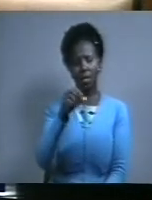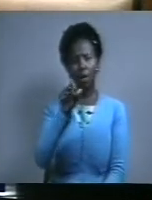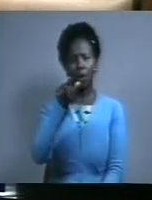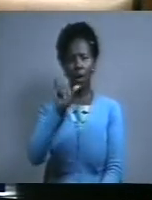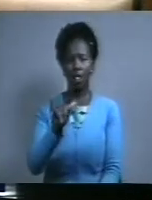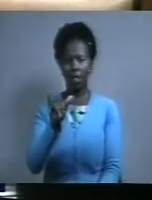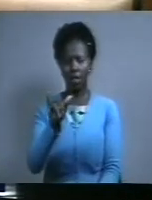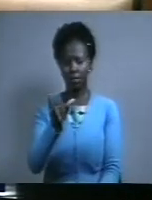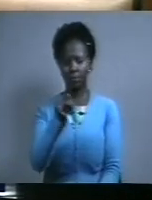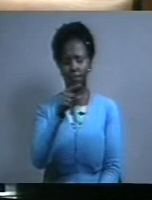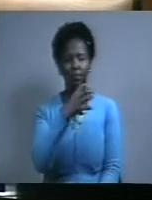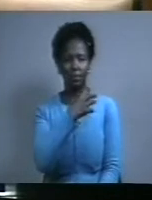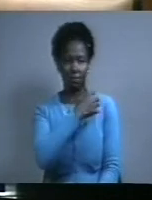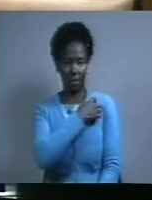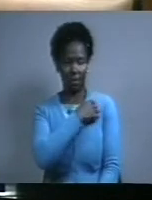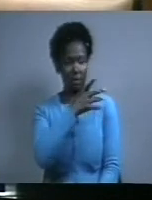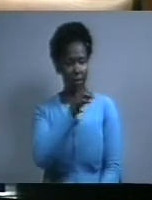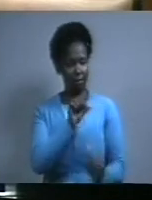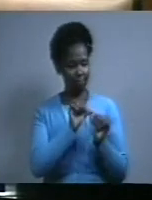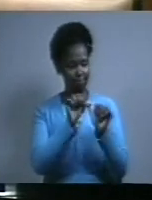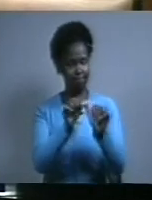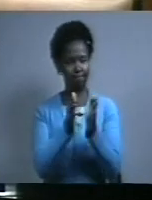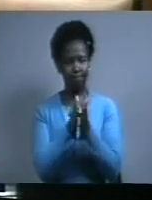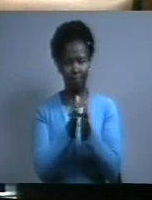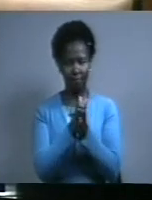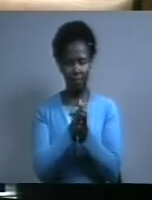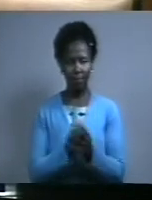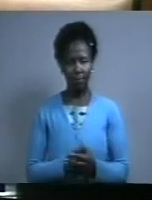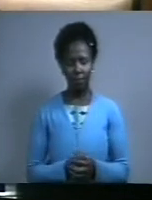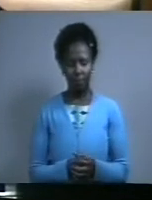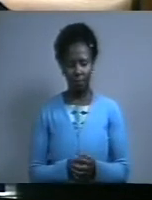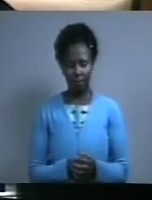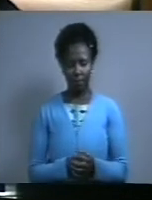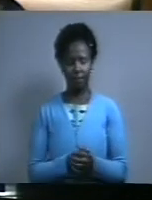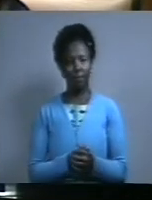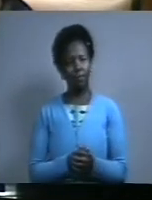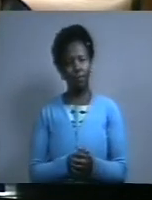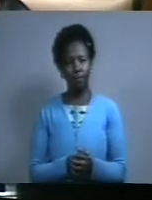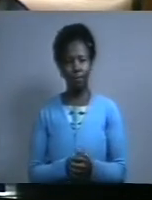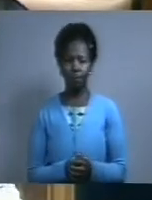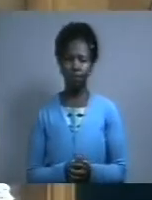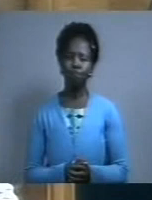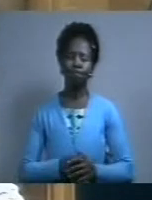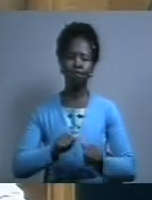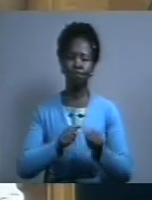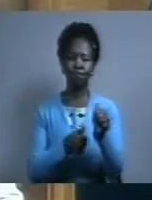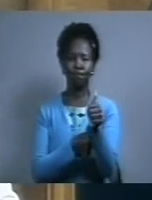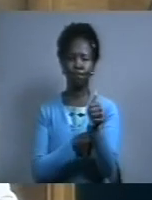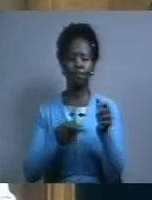Honourable Minister, can you continue answering the question? Thank you very much, Madam Deputy